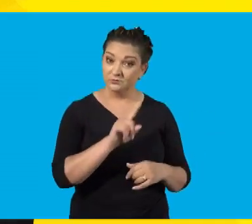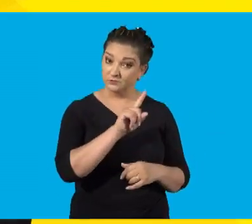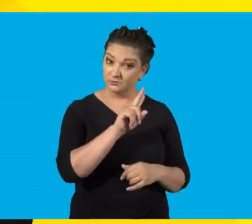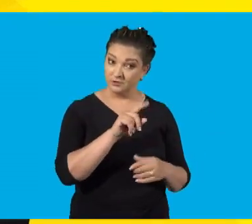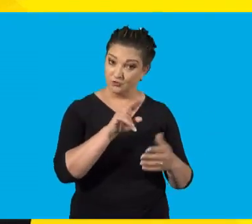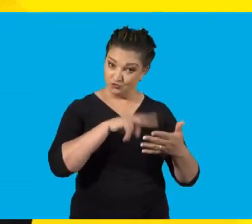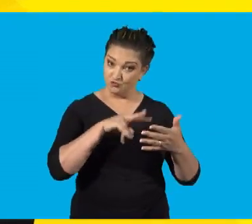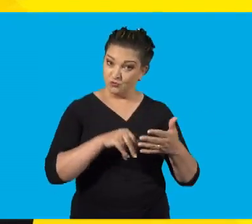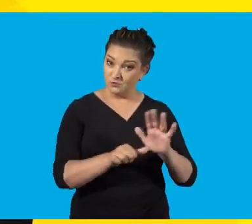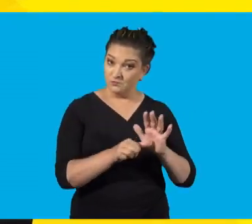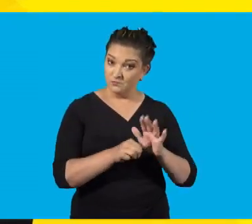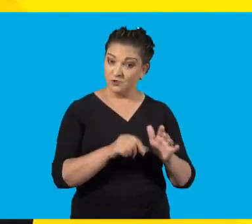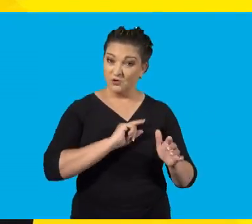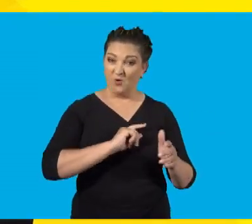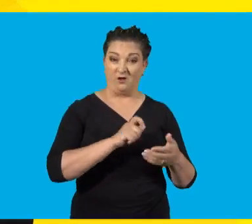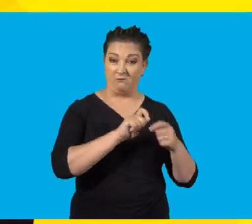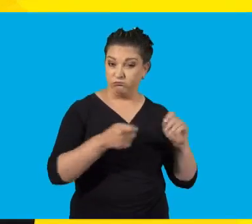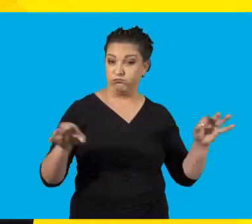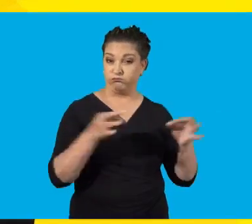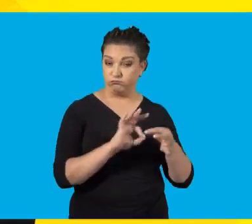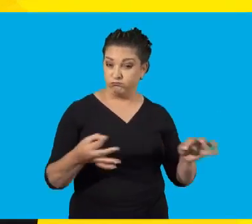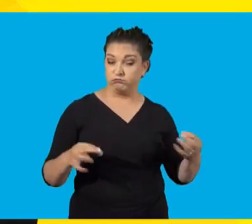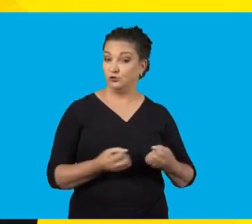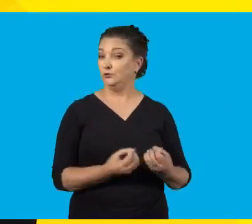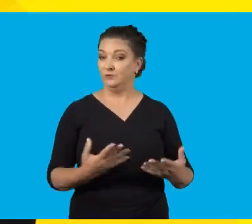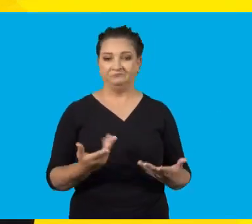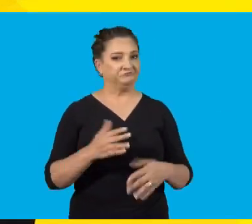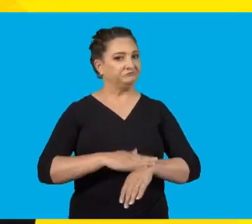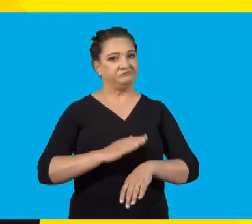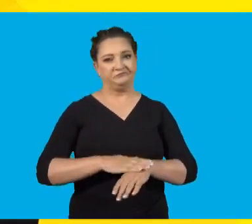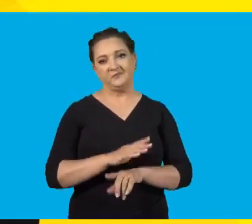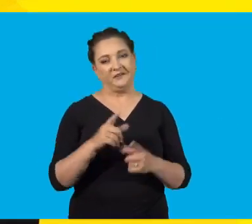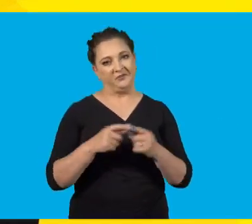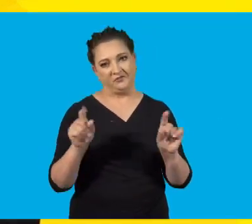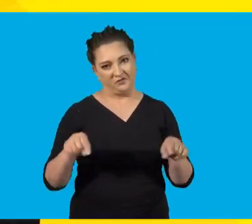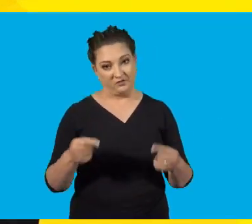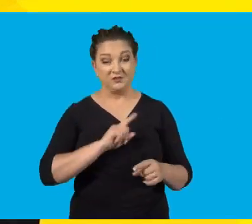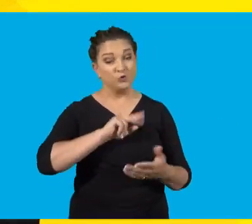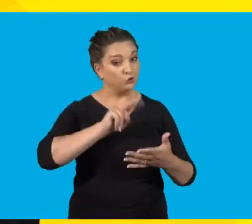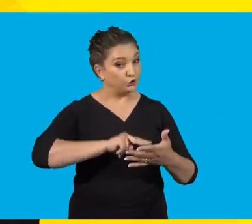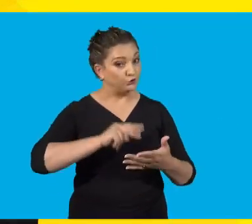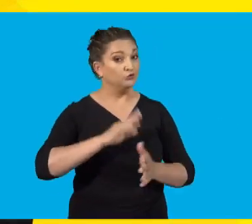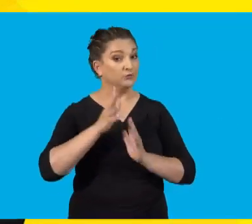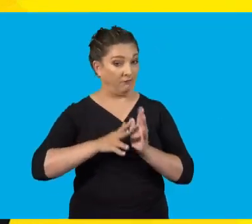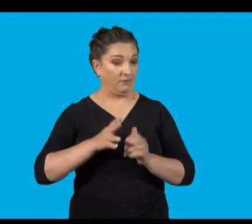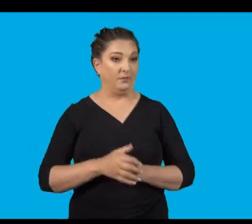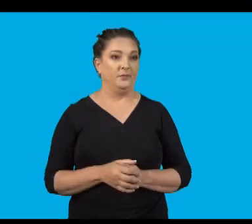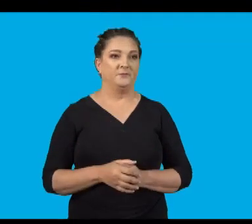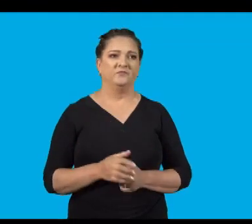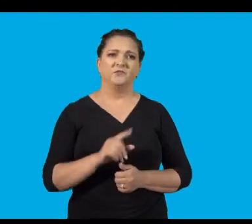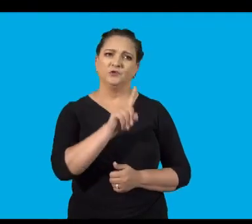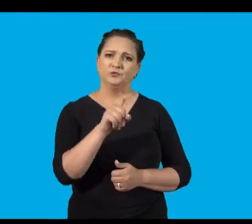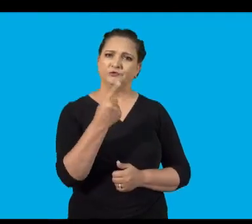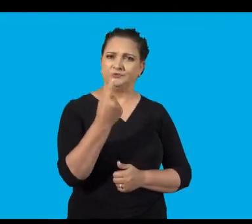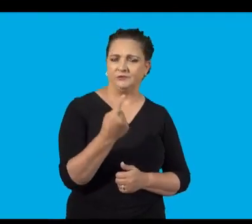much information, you are not going to be able to finish on time. So make sure that you read your instruction very carefully. All right. So